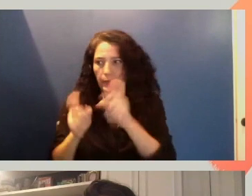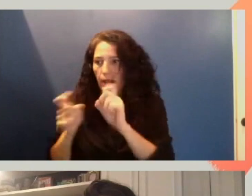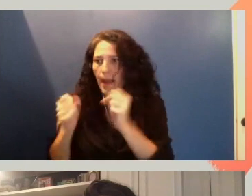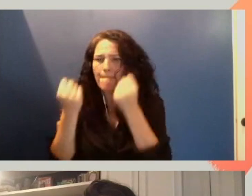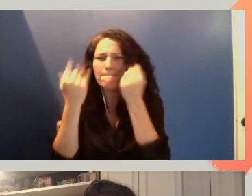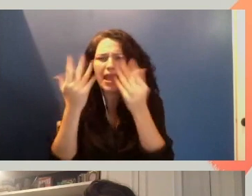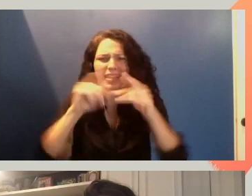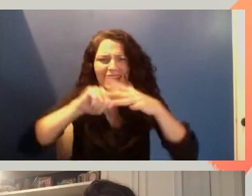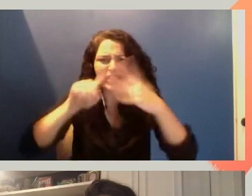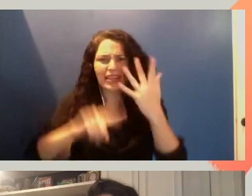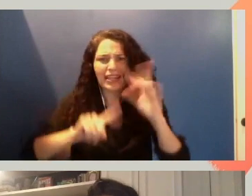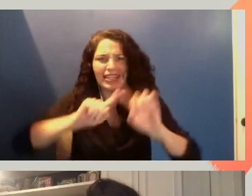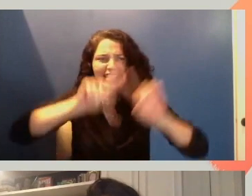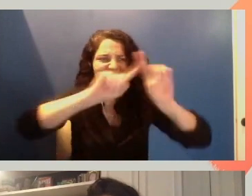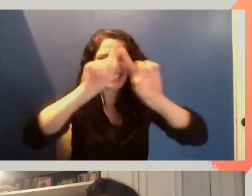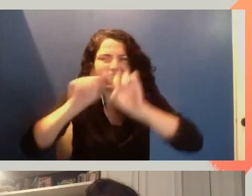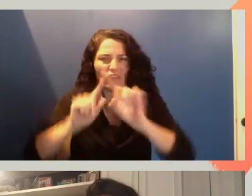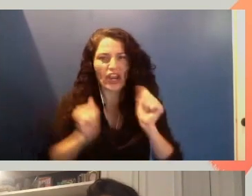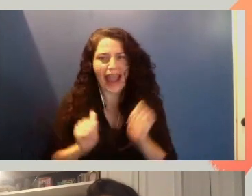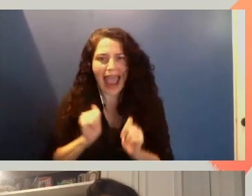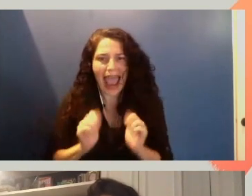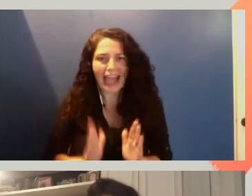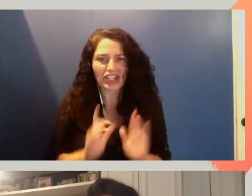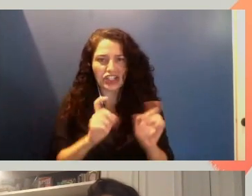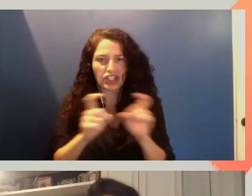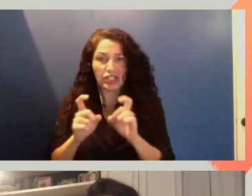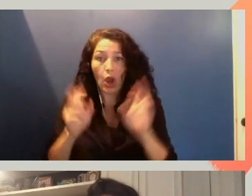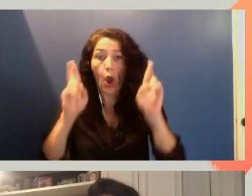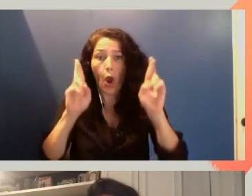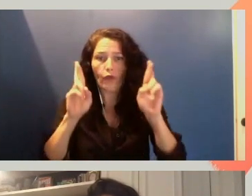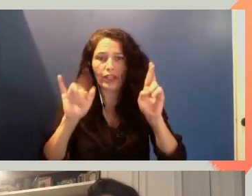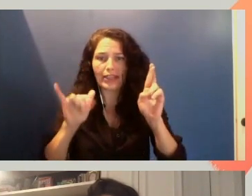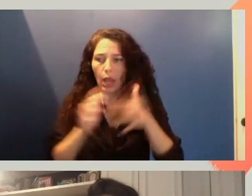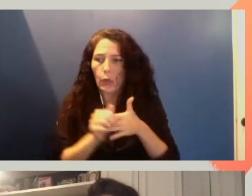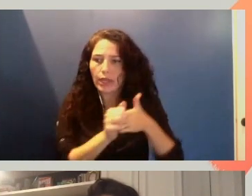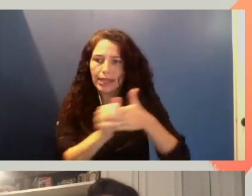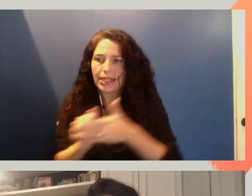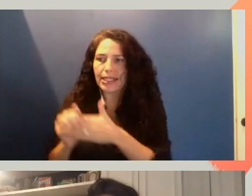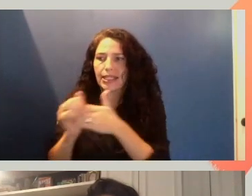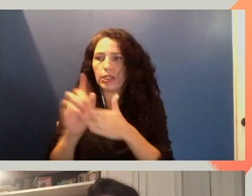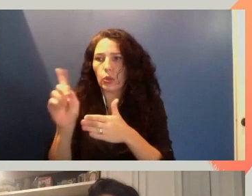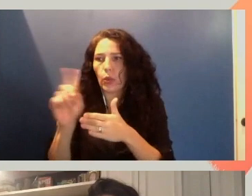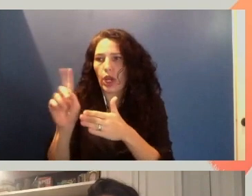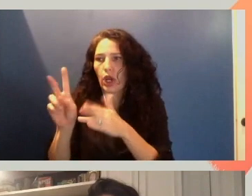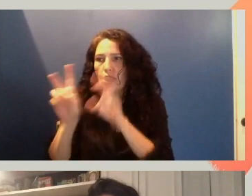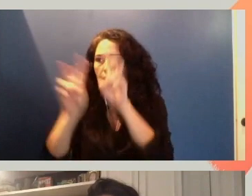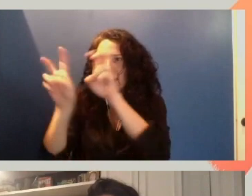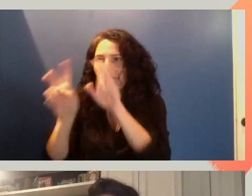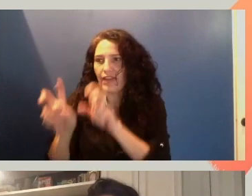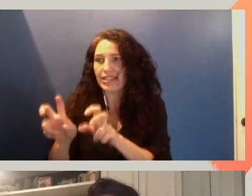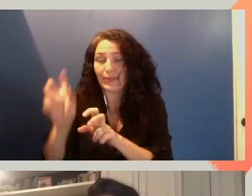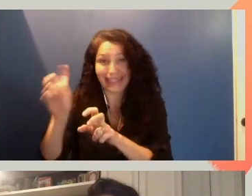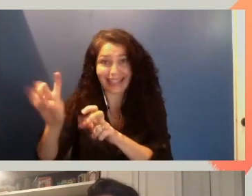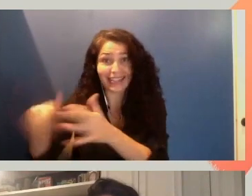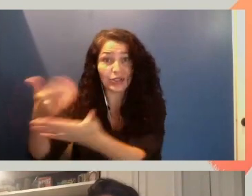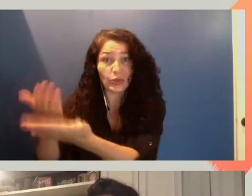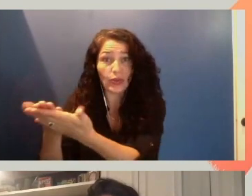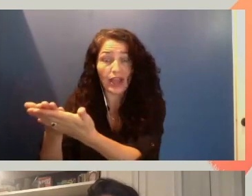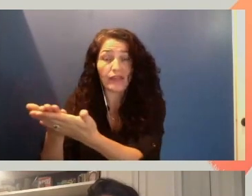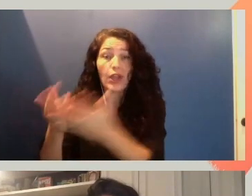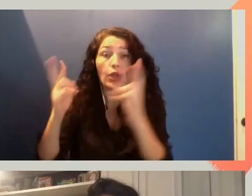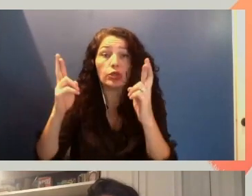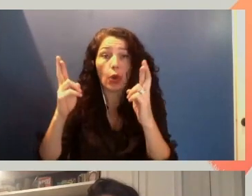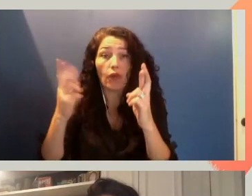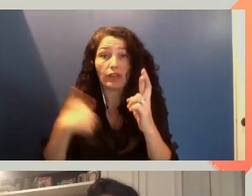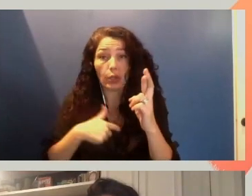different actors, you know, and it's sort of, I hope, a roadmap to where the investment needs to go right now. And it's our hope that we can bring not